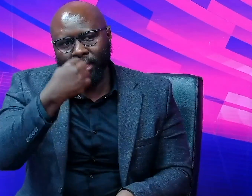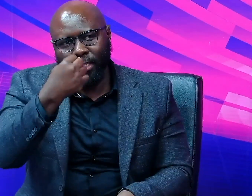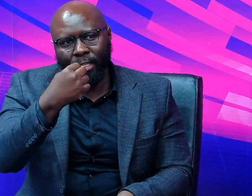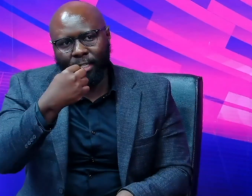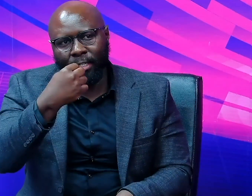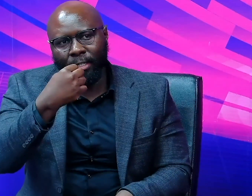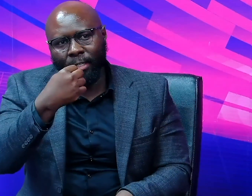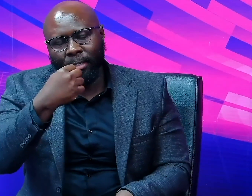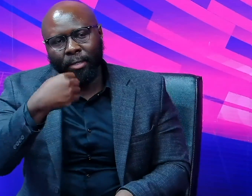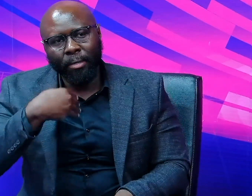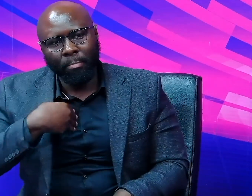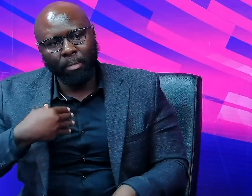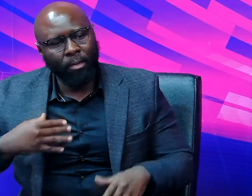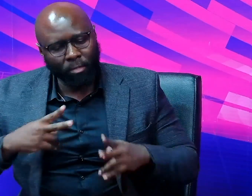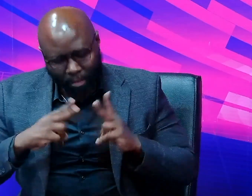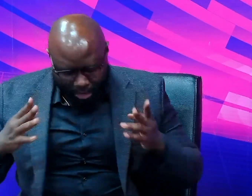and this is my sign name.